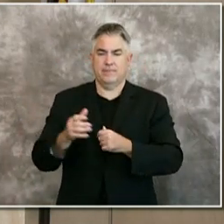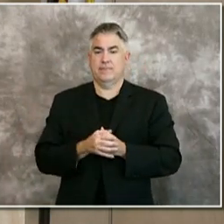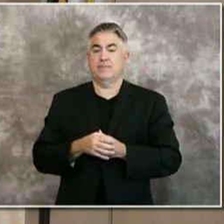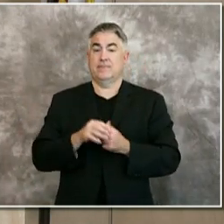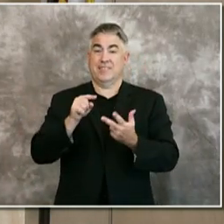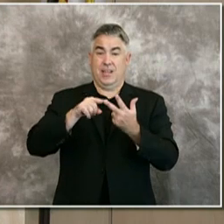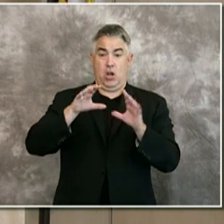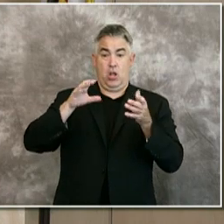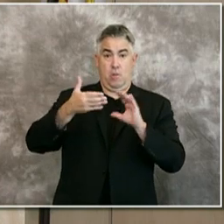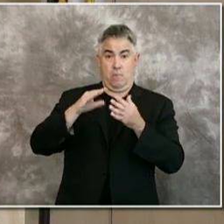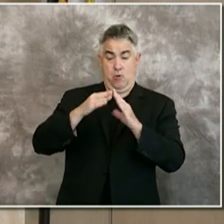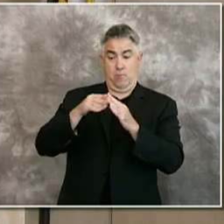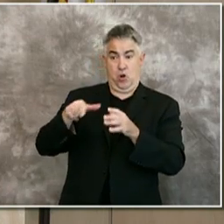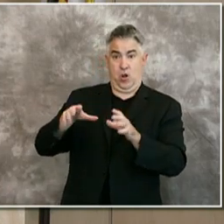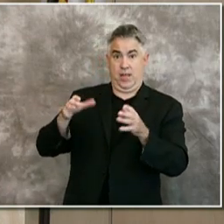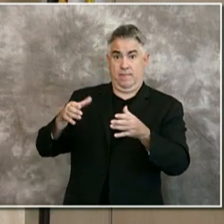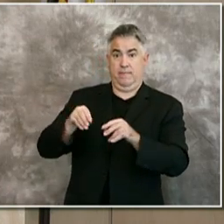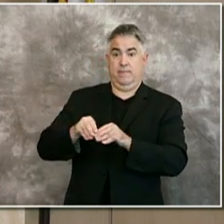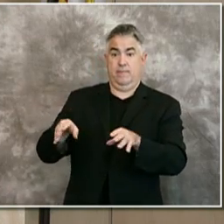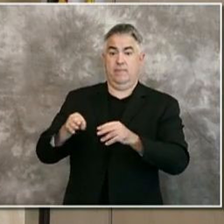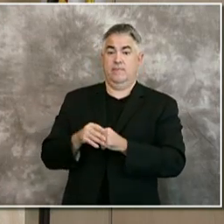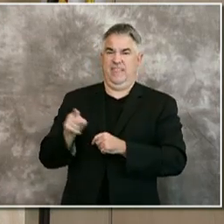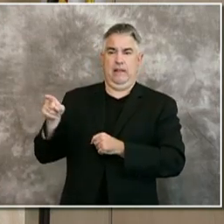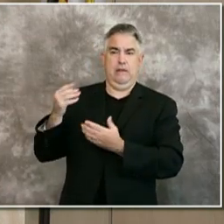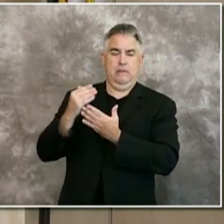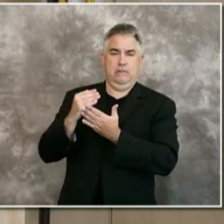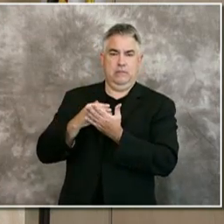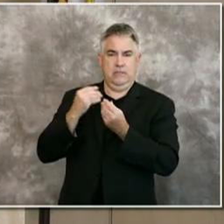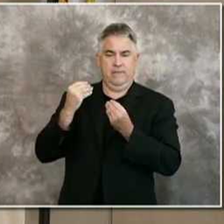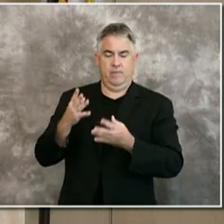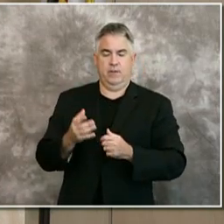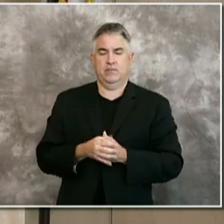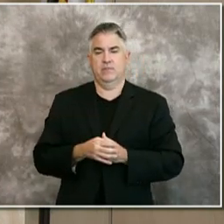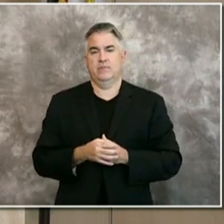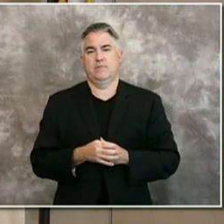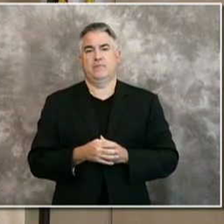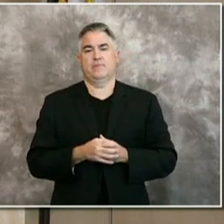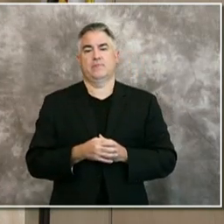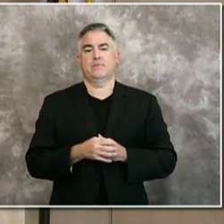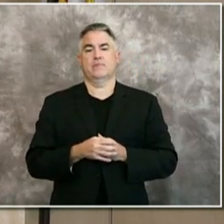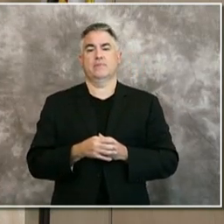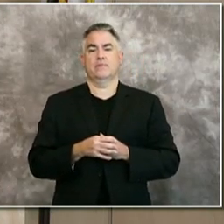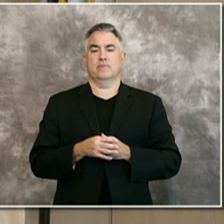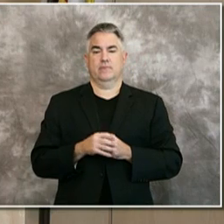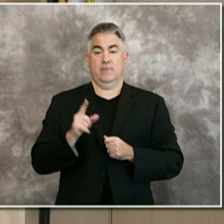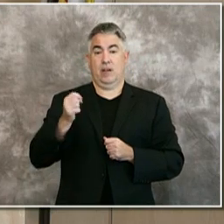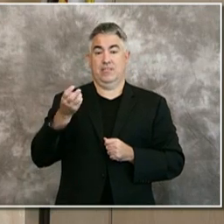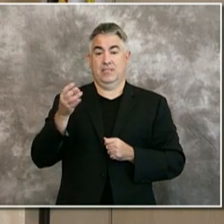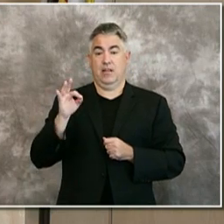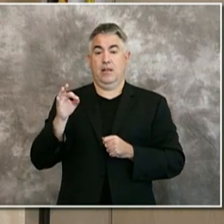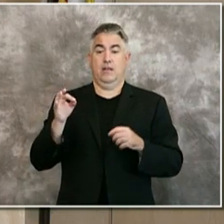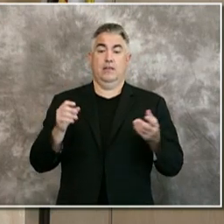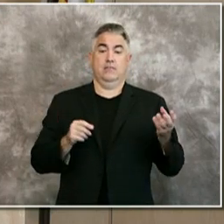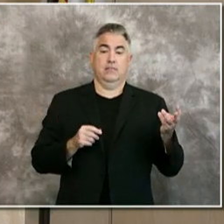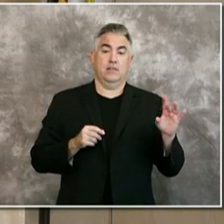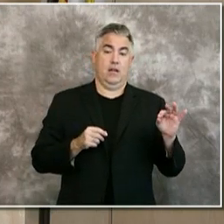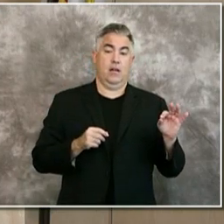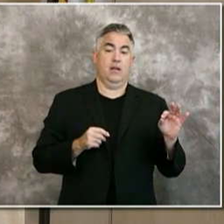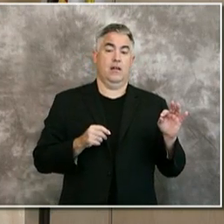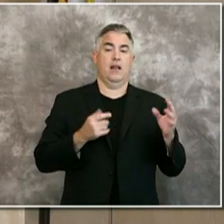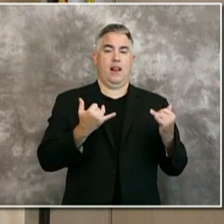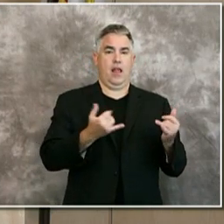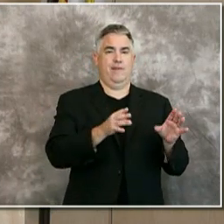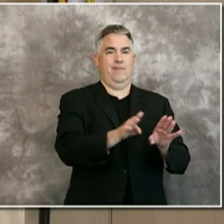are related to our triggers. Of the 168 outbreaks, 79 or 47% are now closed, which